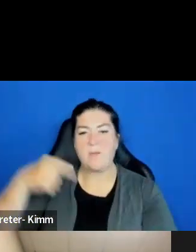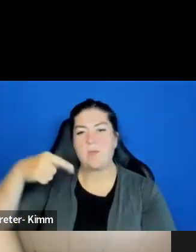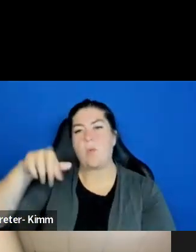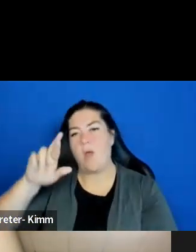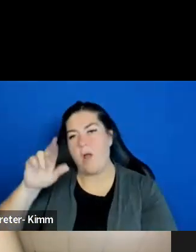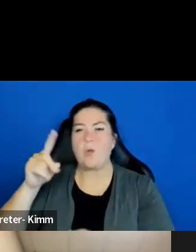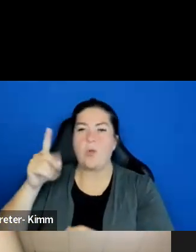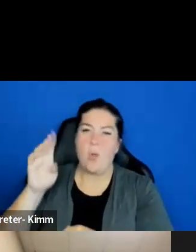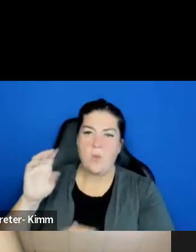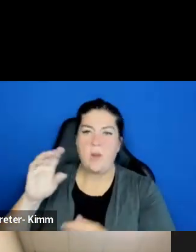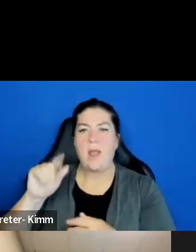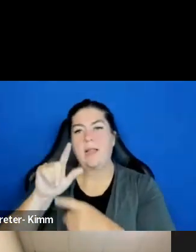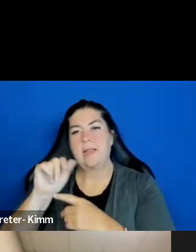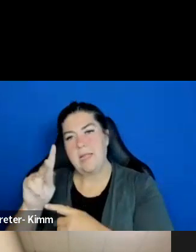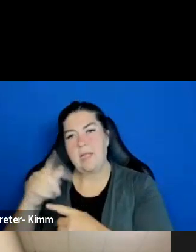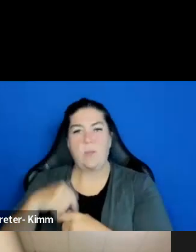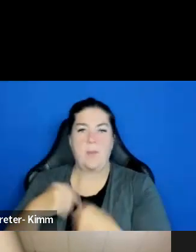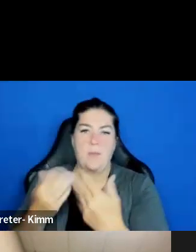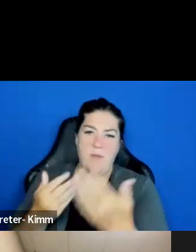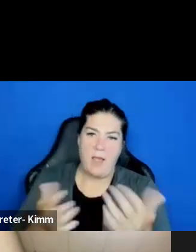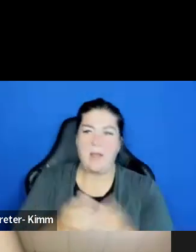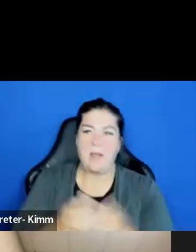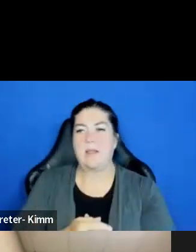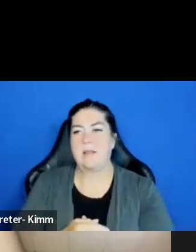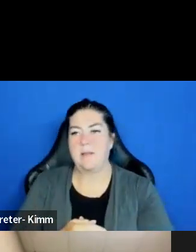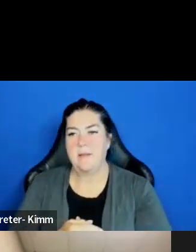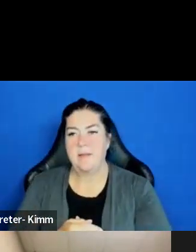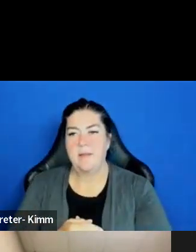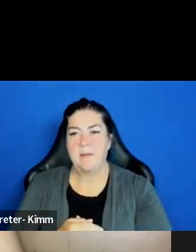be providing. It's also in the QR code handouts that are out here.